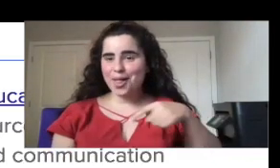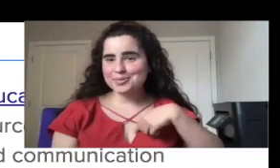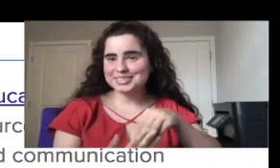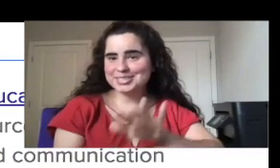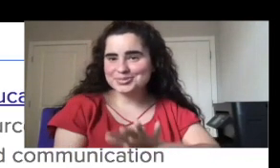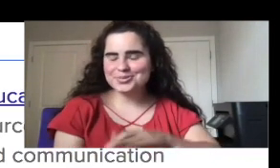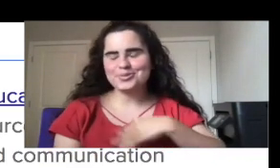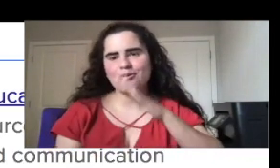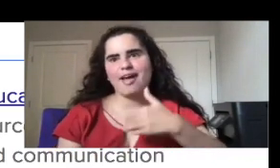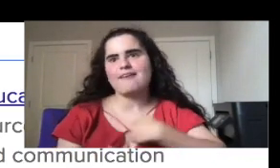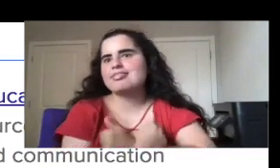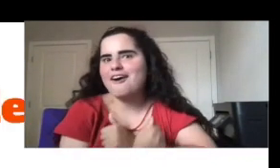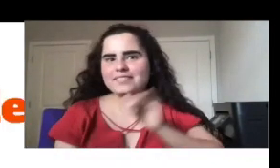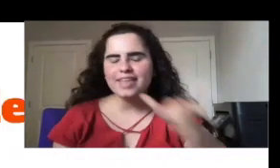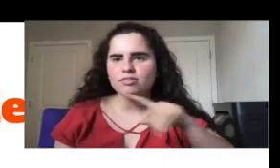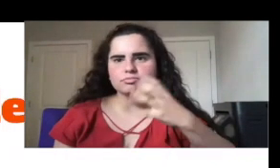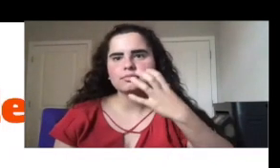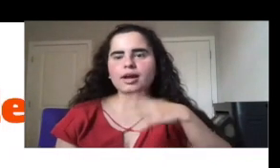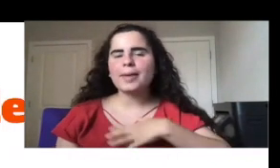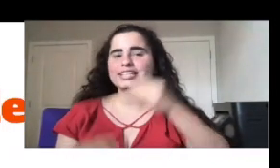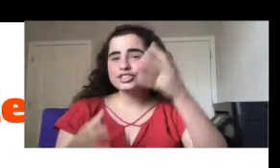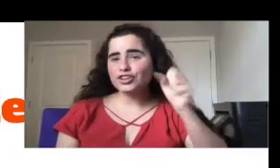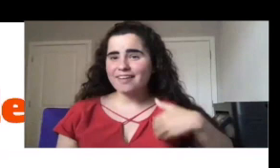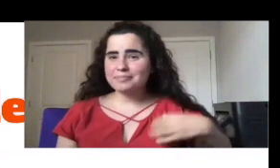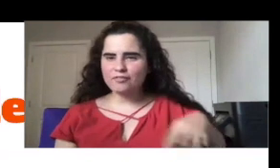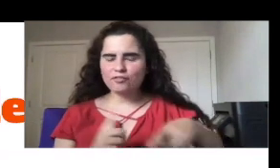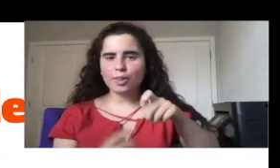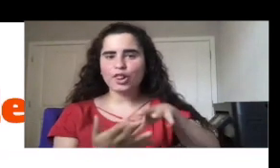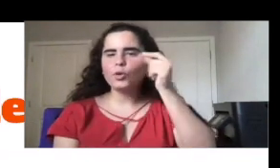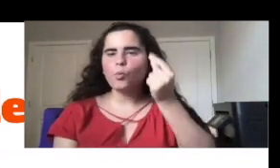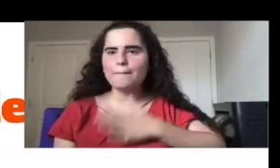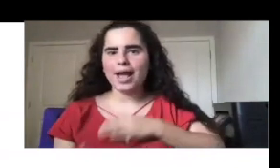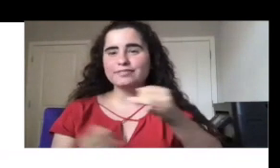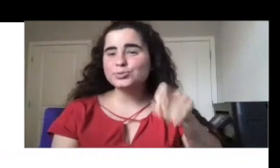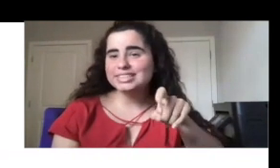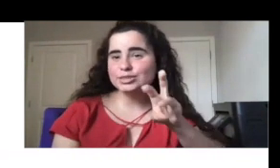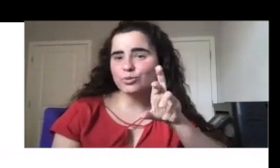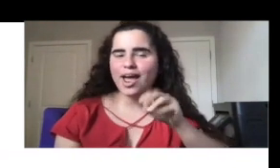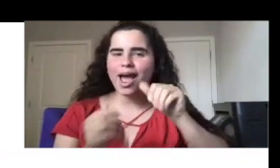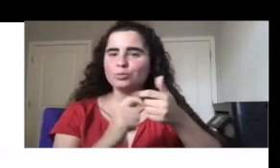Again, I wanted to thank Digital Promise for the Learner Variability Project.